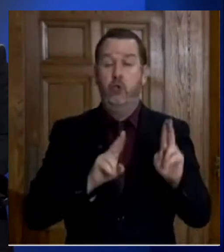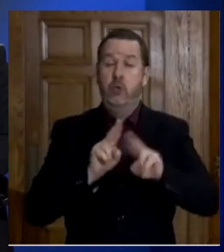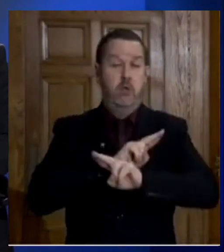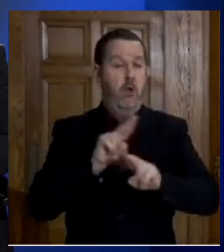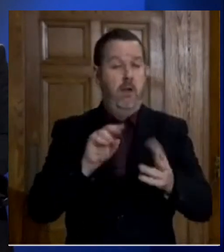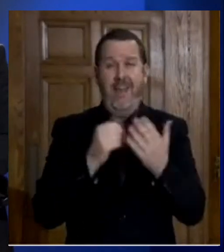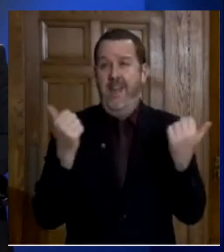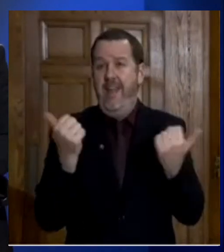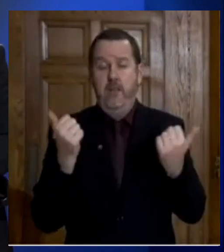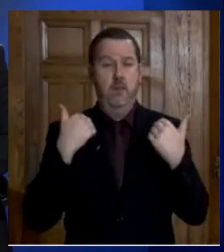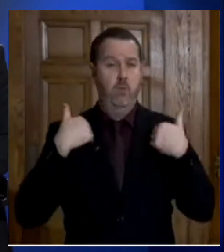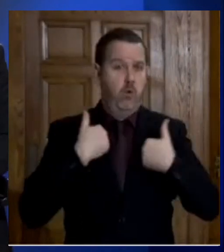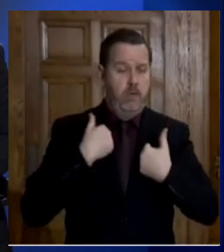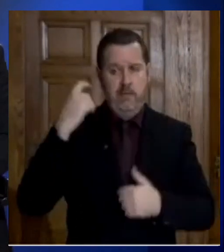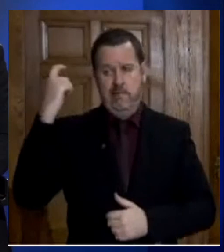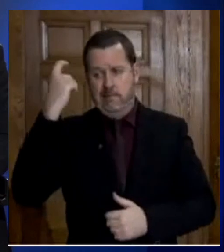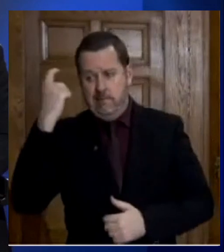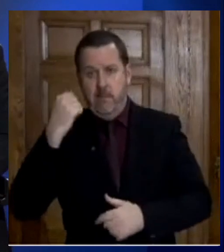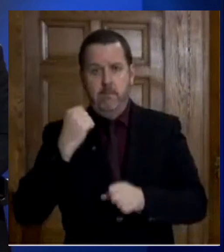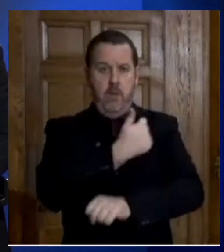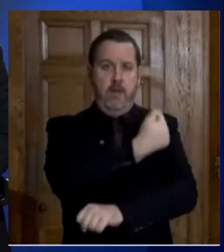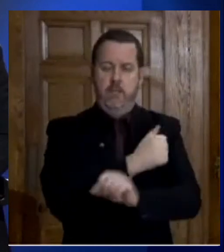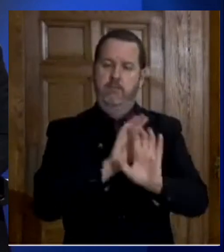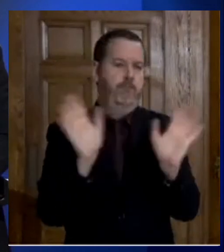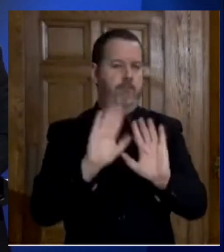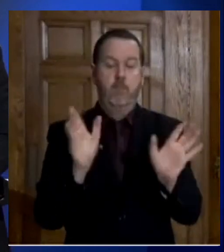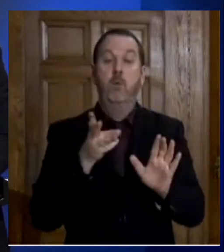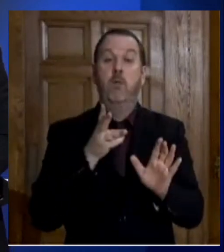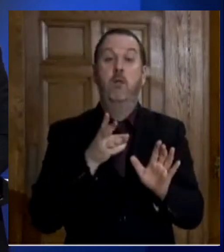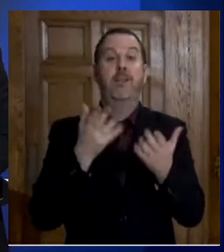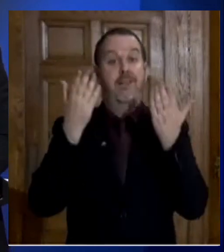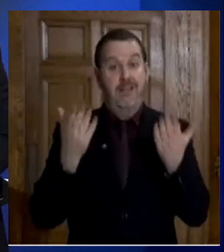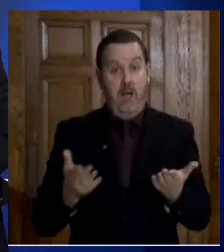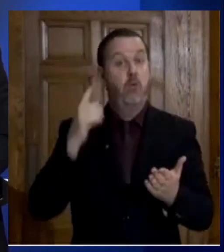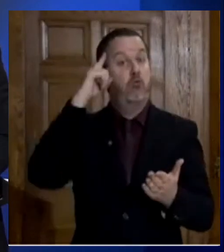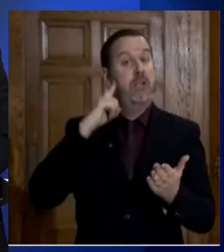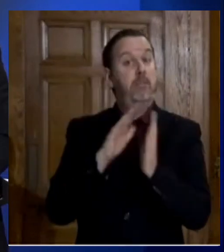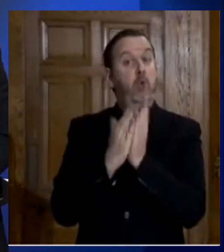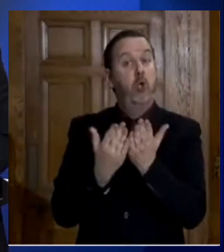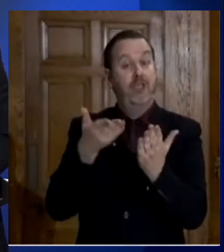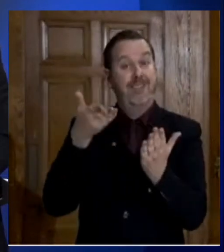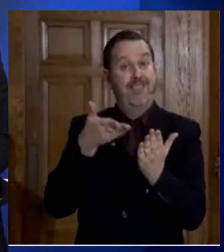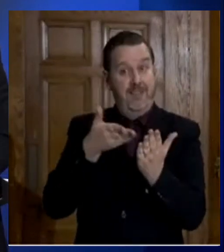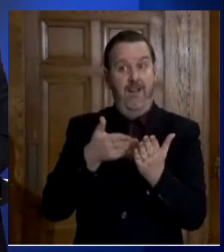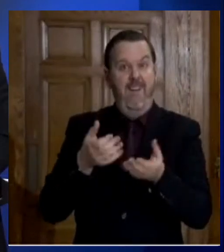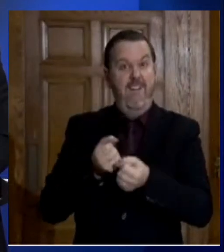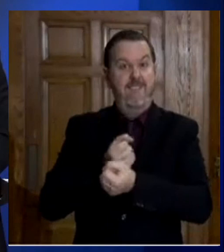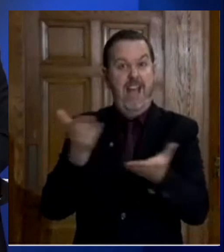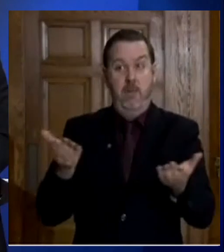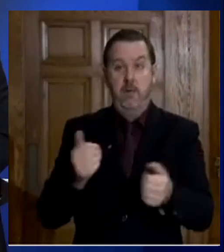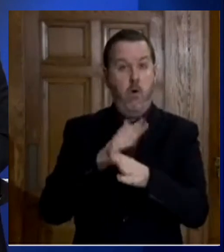concern about this vaccine. All of the relevant guidance is available in the Green Book, as the Minister said. It's available to all our general